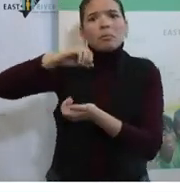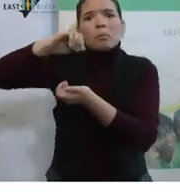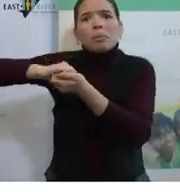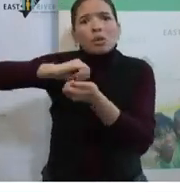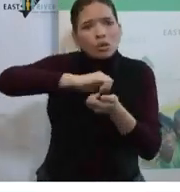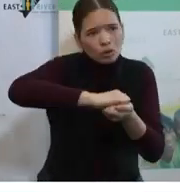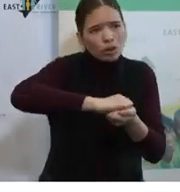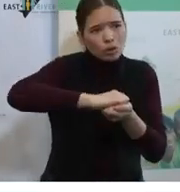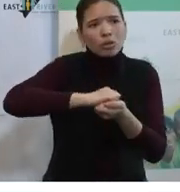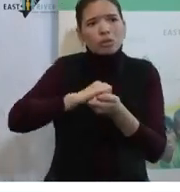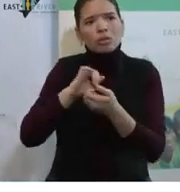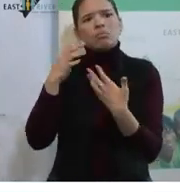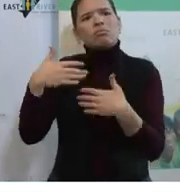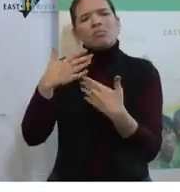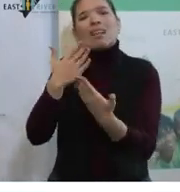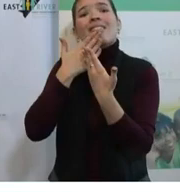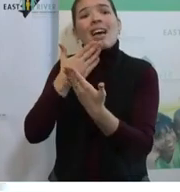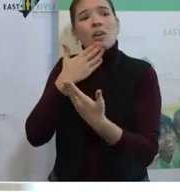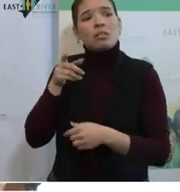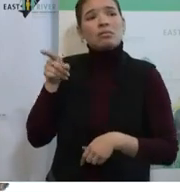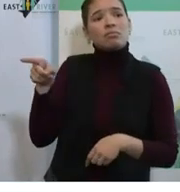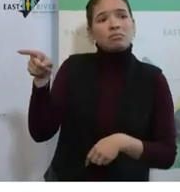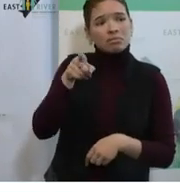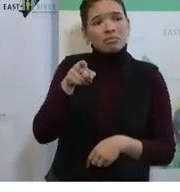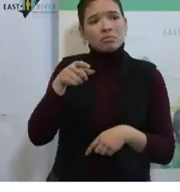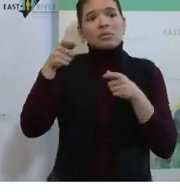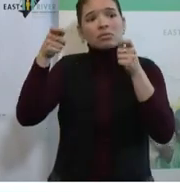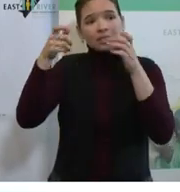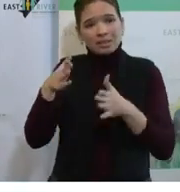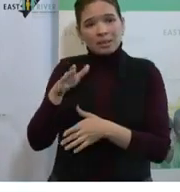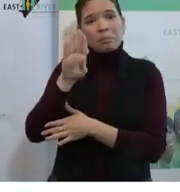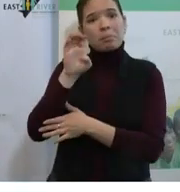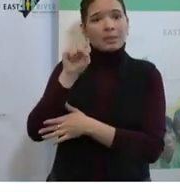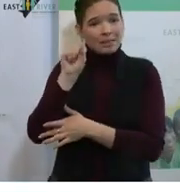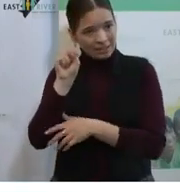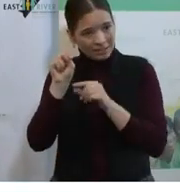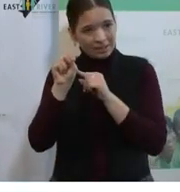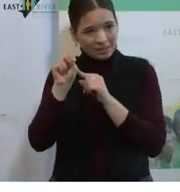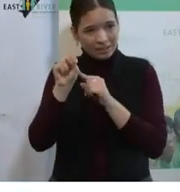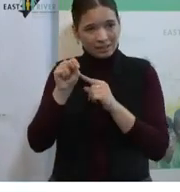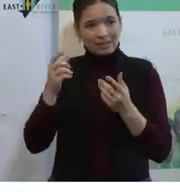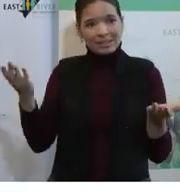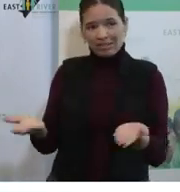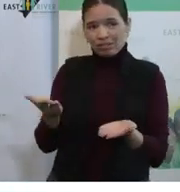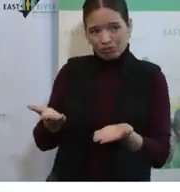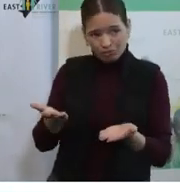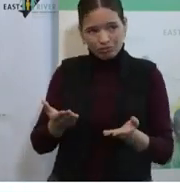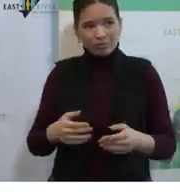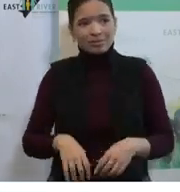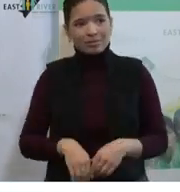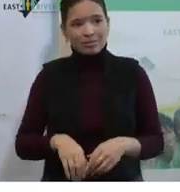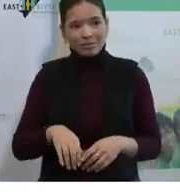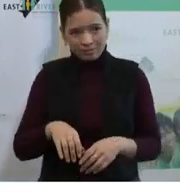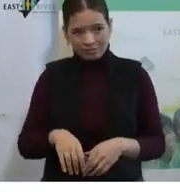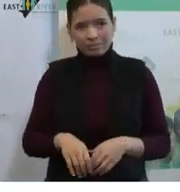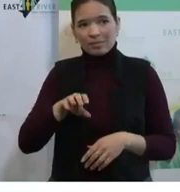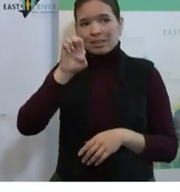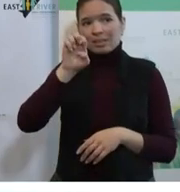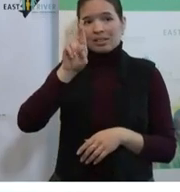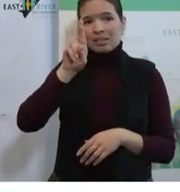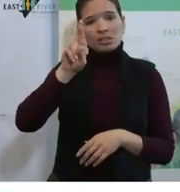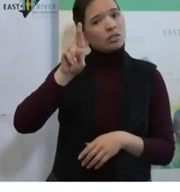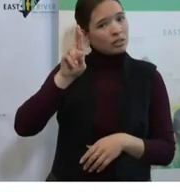May Best for hosting us today at the East River Family Strengthening Collaborative. Thank you for the work that you do on the behalf of